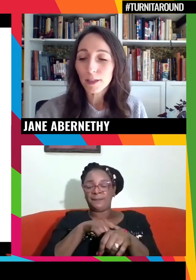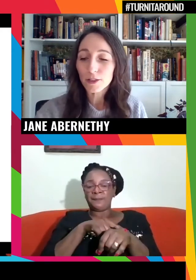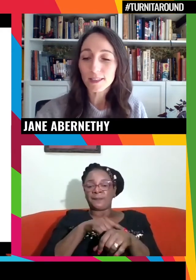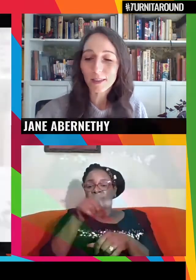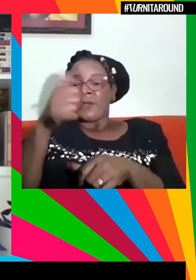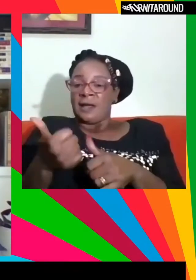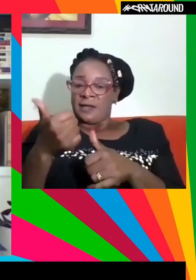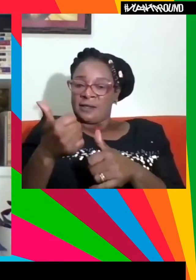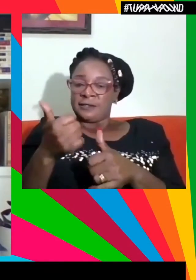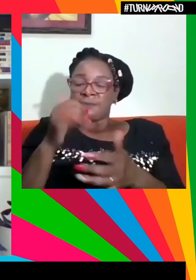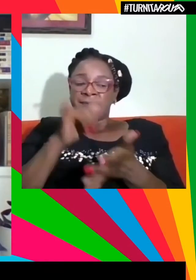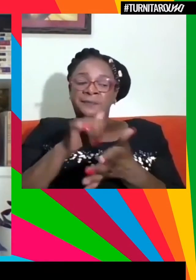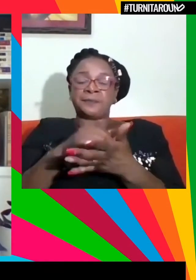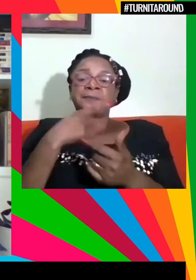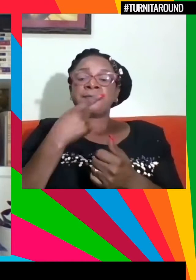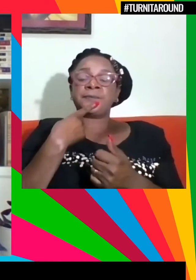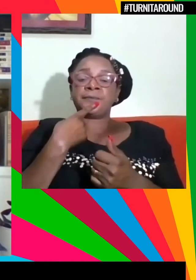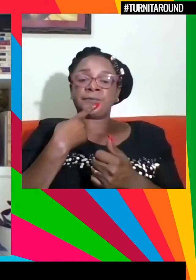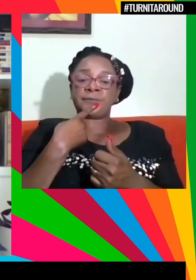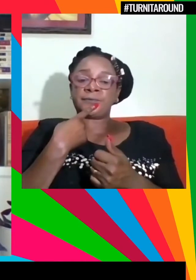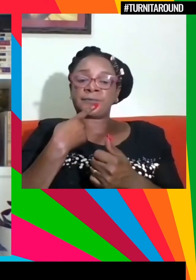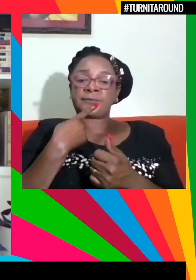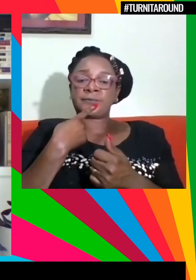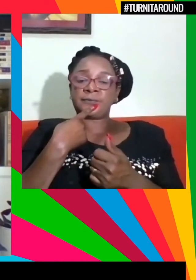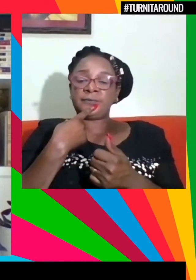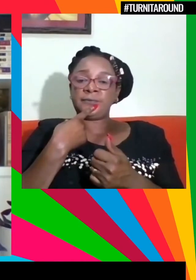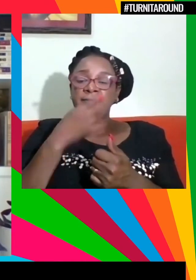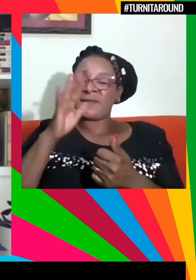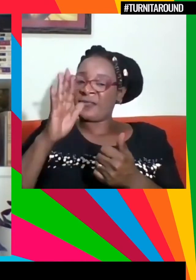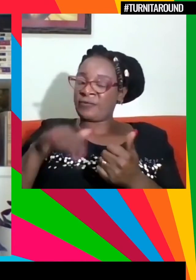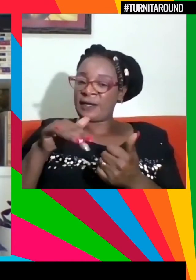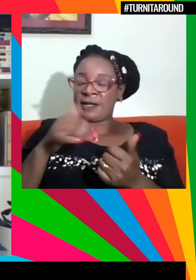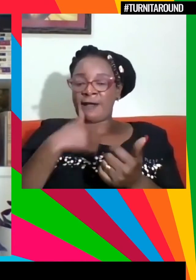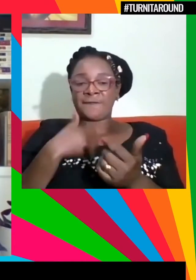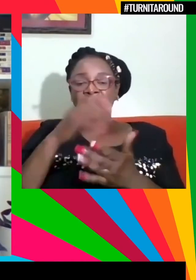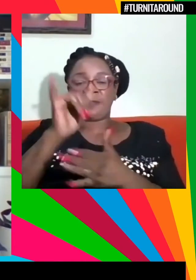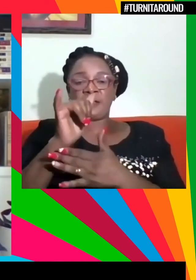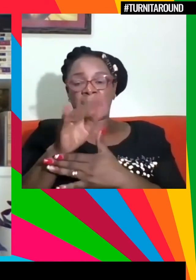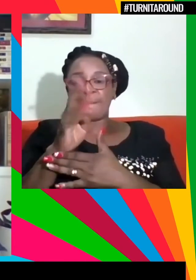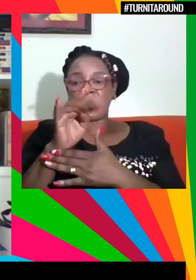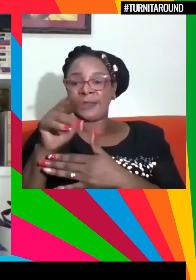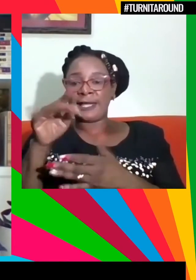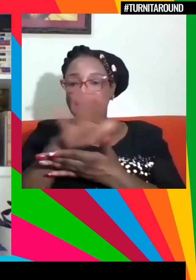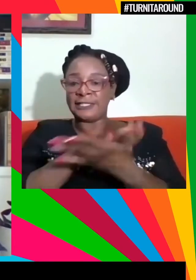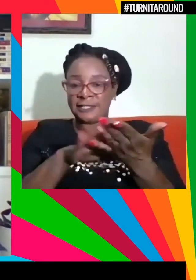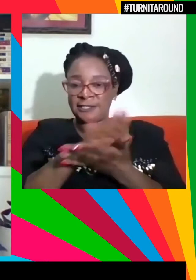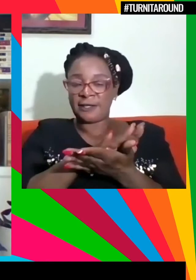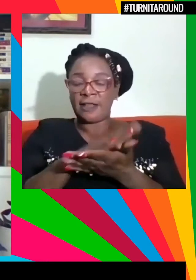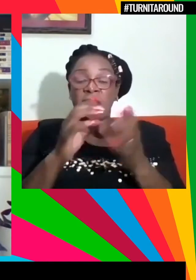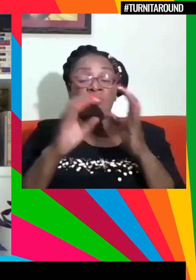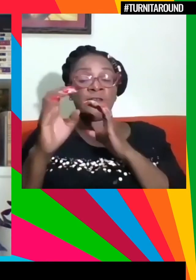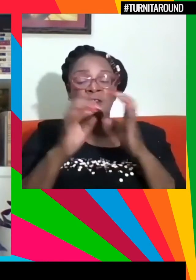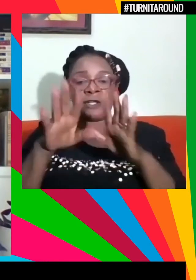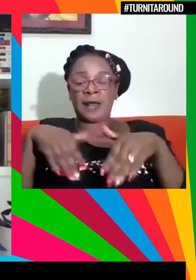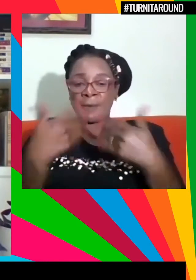just thought I would mention is sort of a slant that kind of comes from being in the building industry. So the conversation around